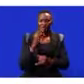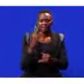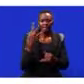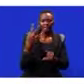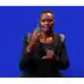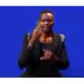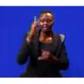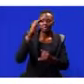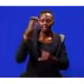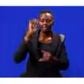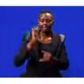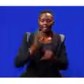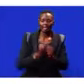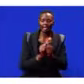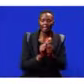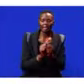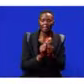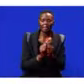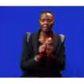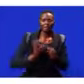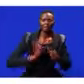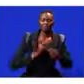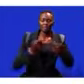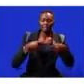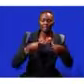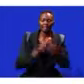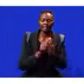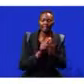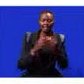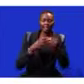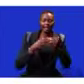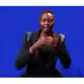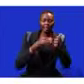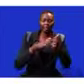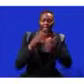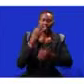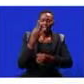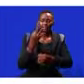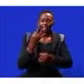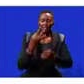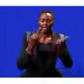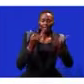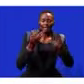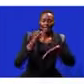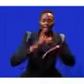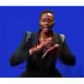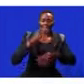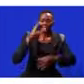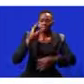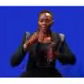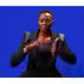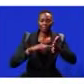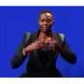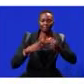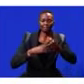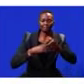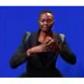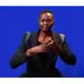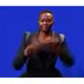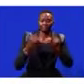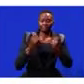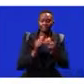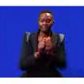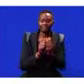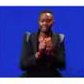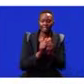2023 KCSE, we got a mean of 9.3. We added 0.7.